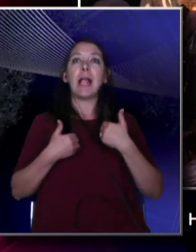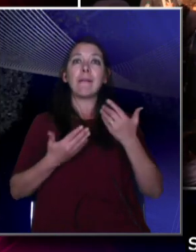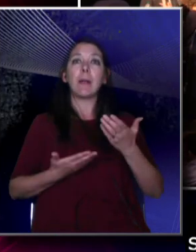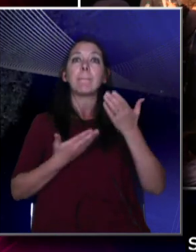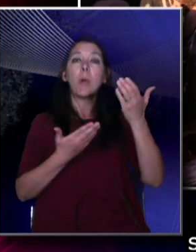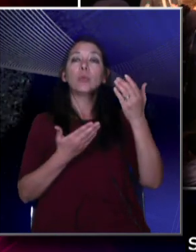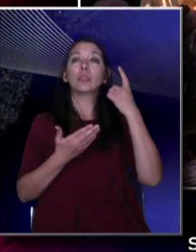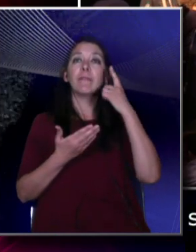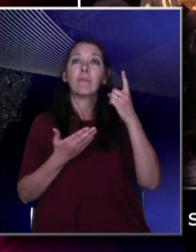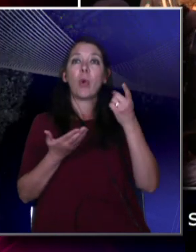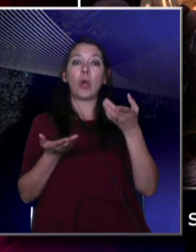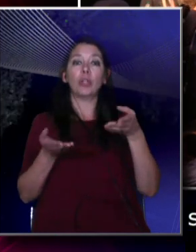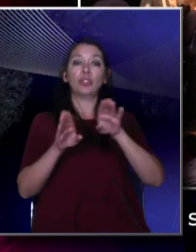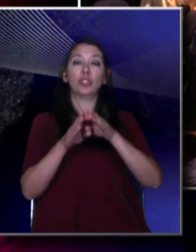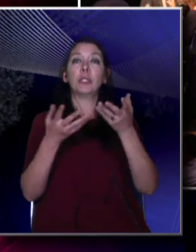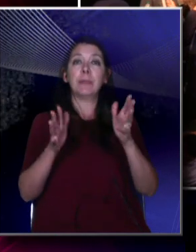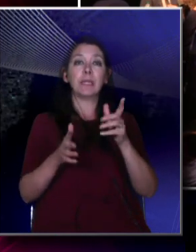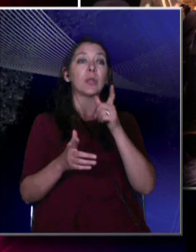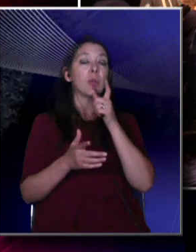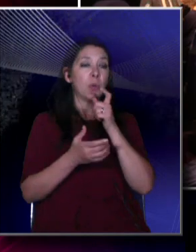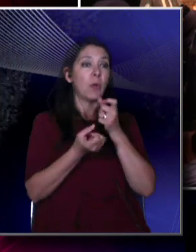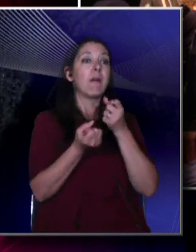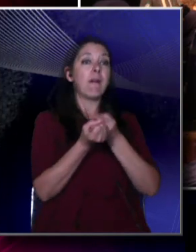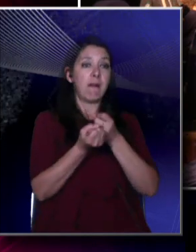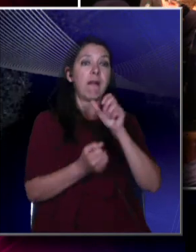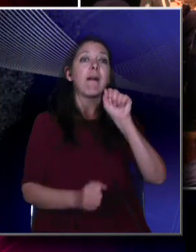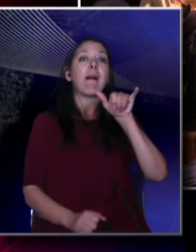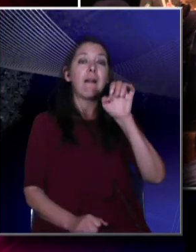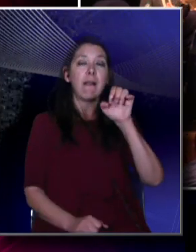aye. Aye. Those opposed?